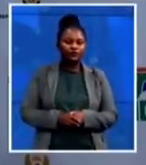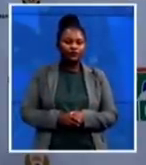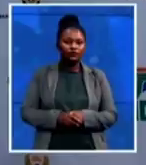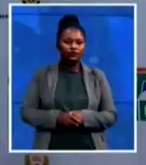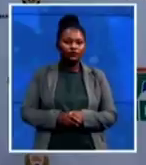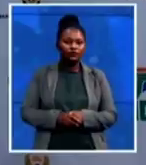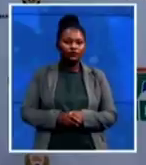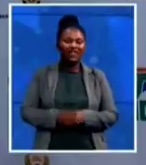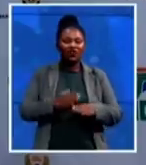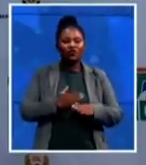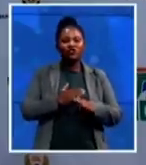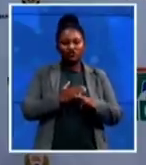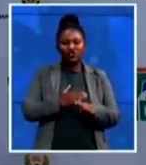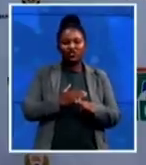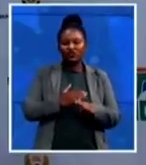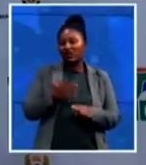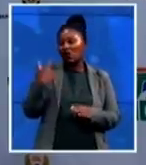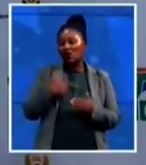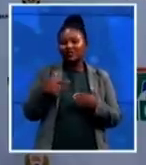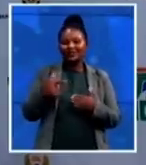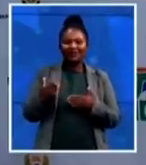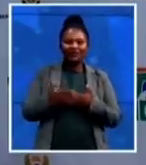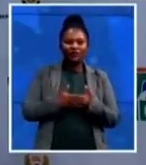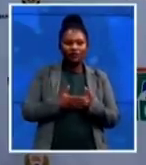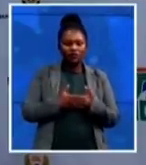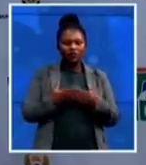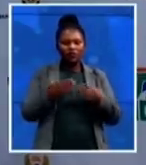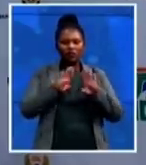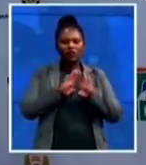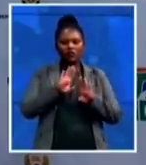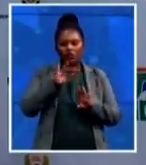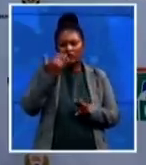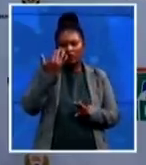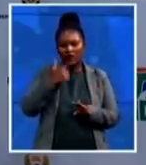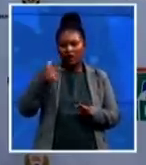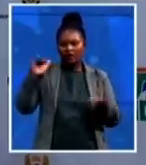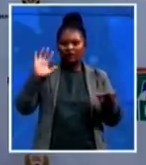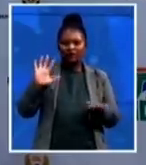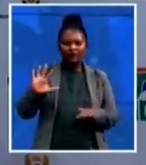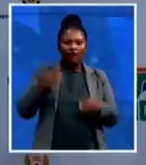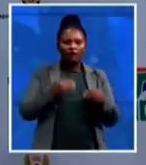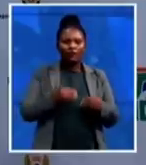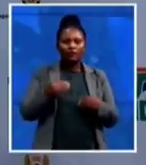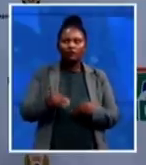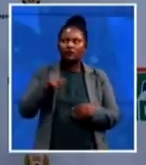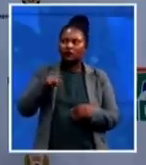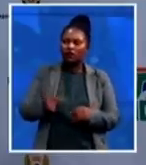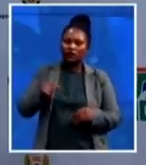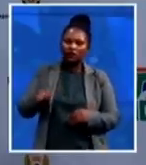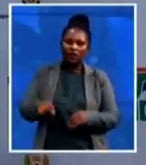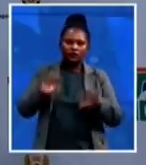level 5 and so on. Thousands of business that stop, a number of jobs that have been